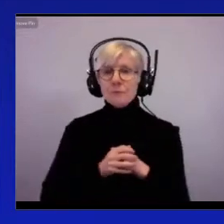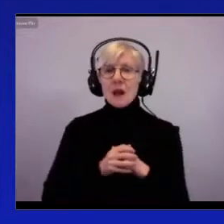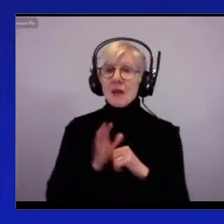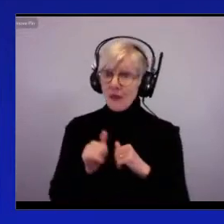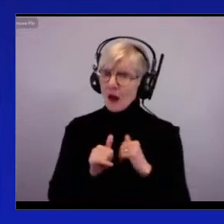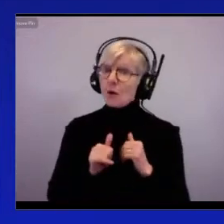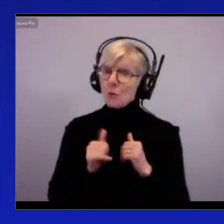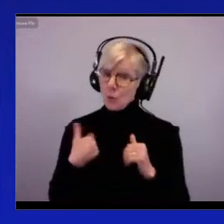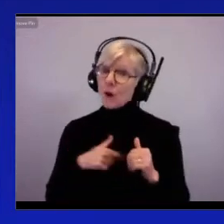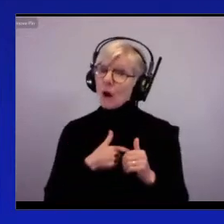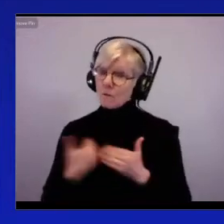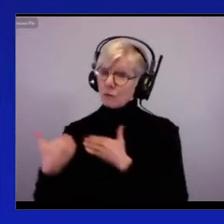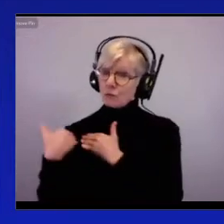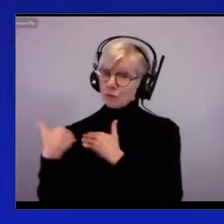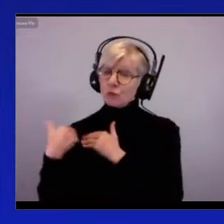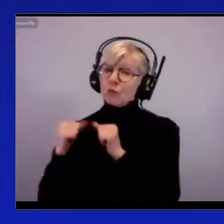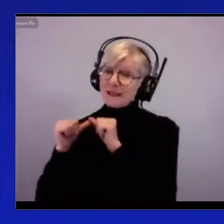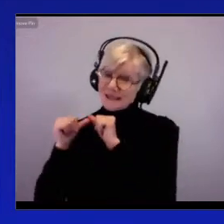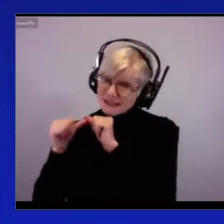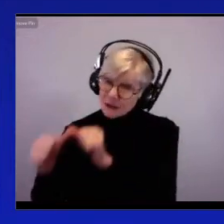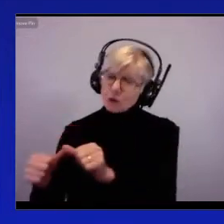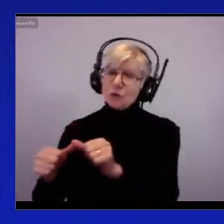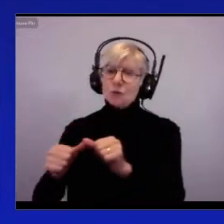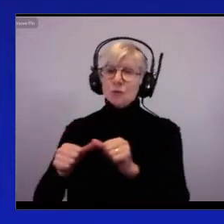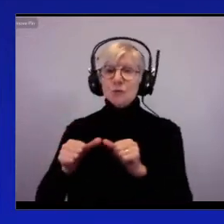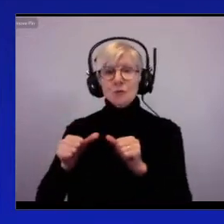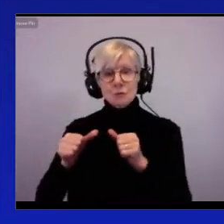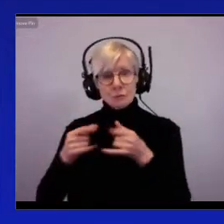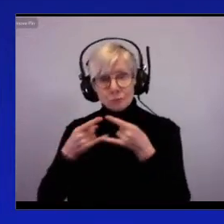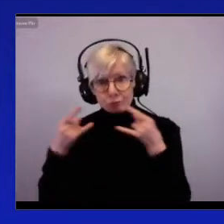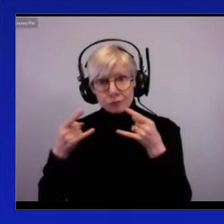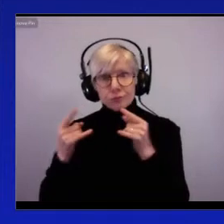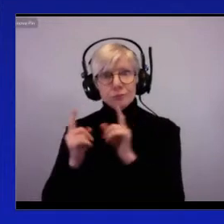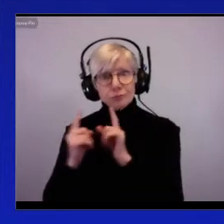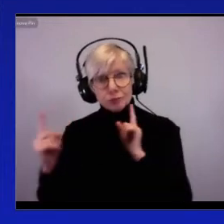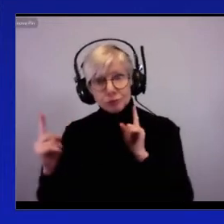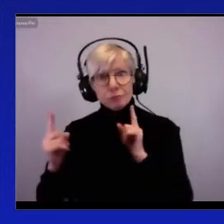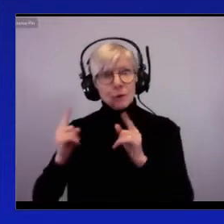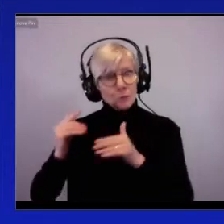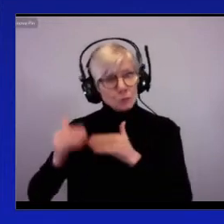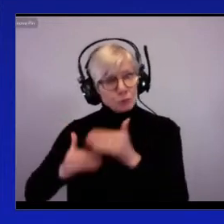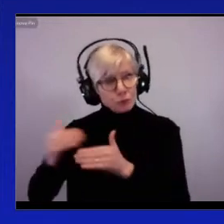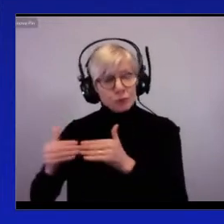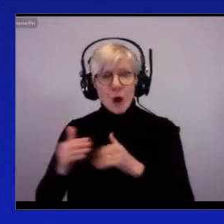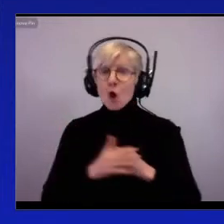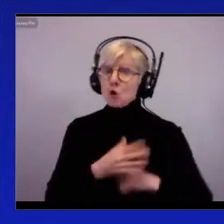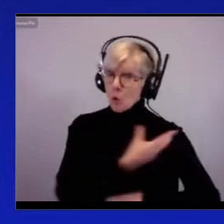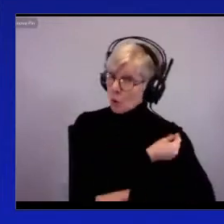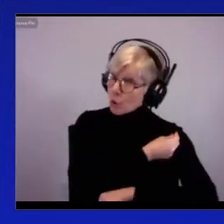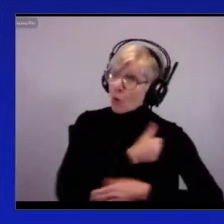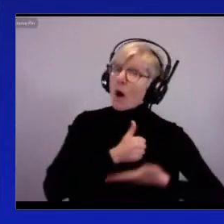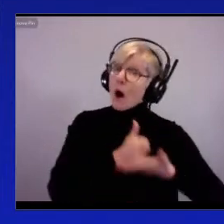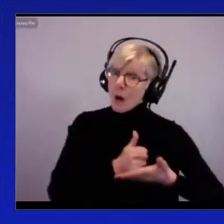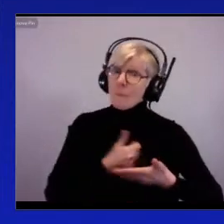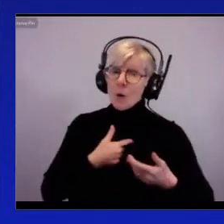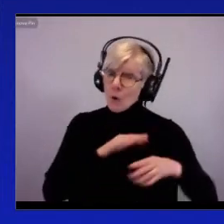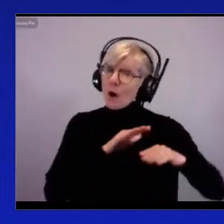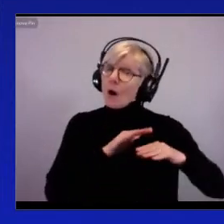do our part as individuals. Make no mistake, while we are making progress, we are still very much in the thick of